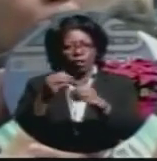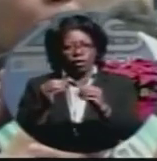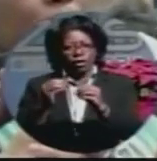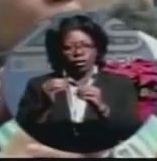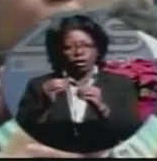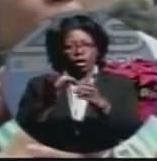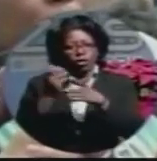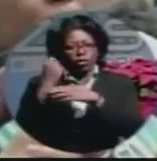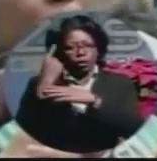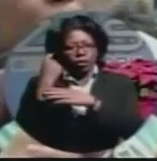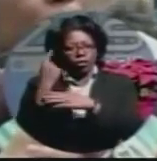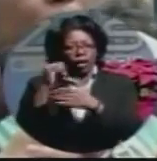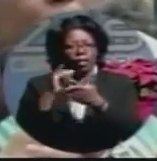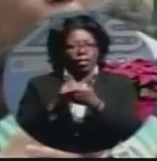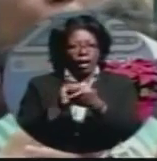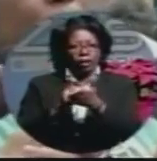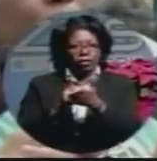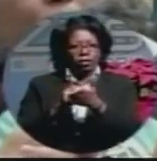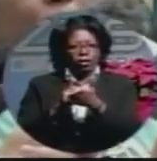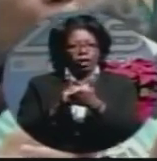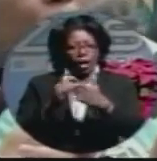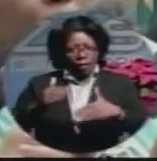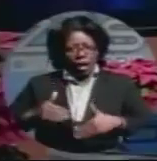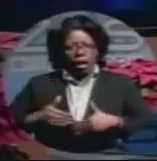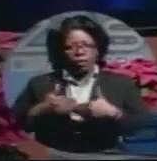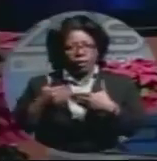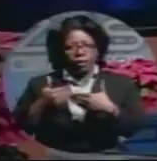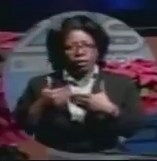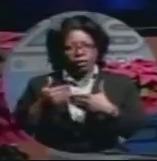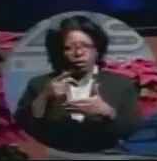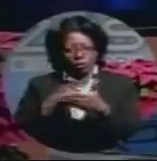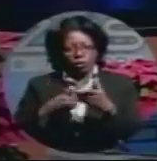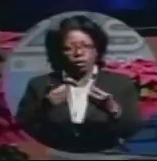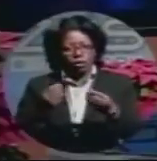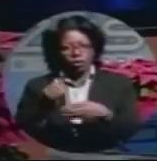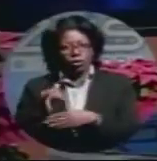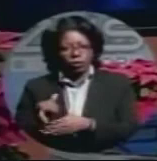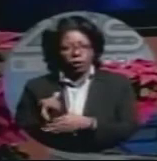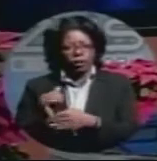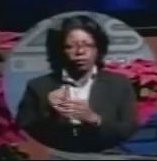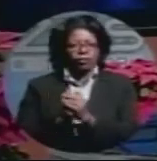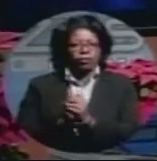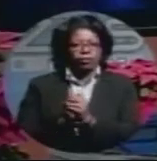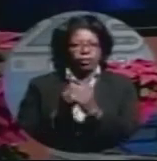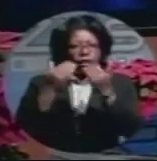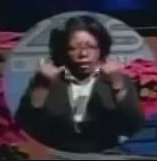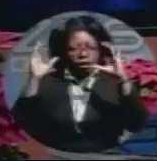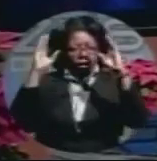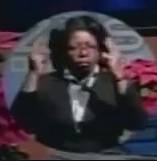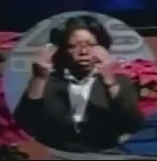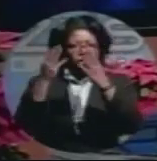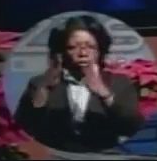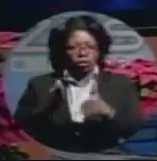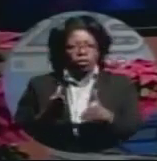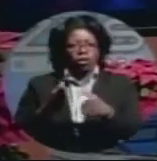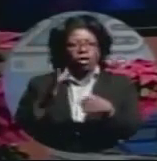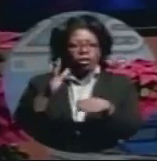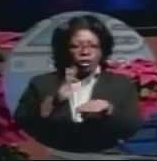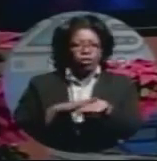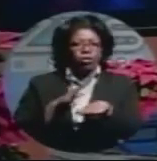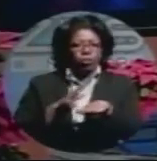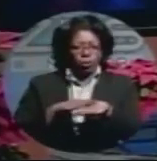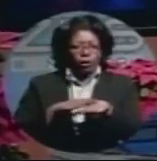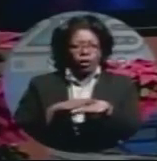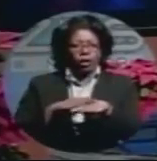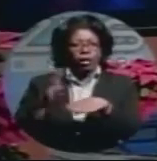say that I'm very pleased with the way it's being conducted. Meantime, the commissioner is warning business persons against